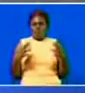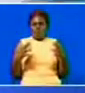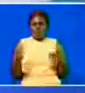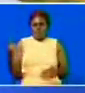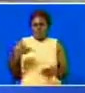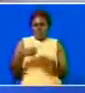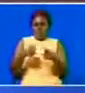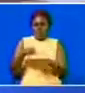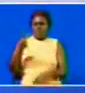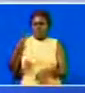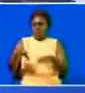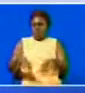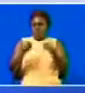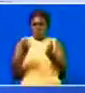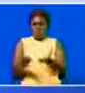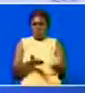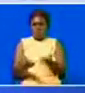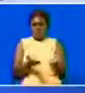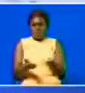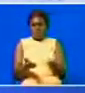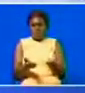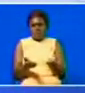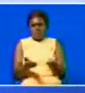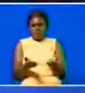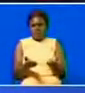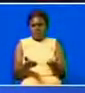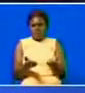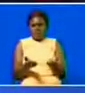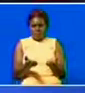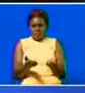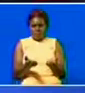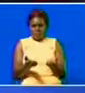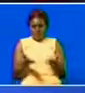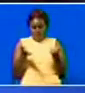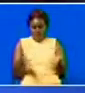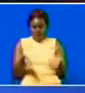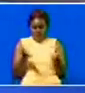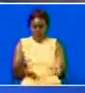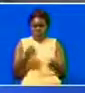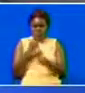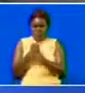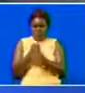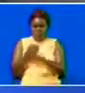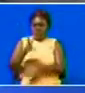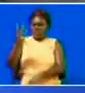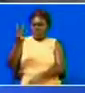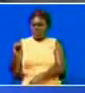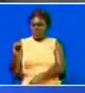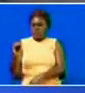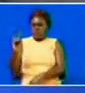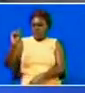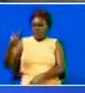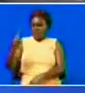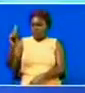2 years ago to take up a business venture, which took a lot of convincing. Now, she makes over 20,000 shillings